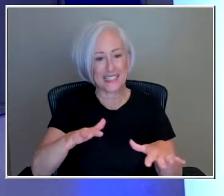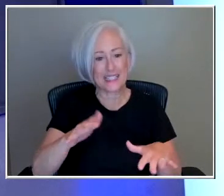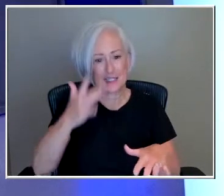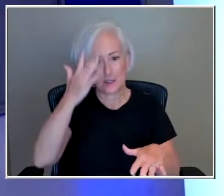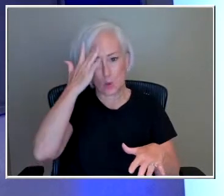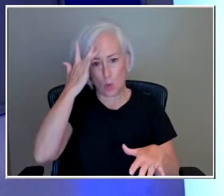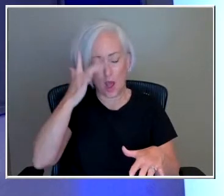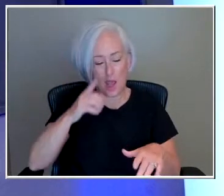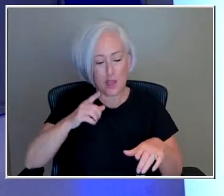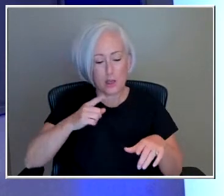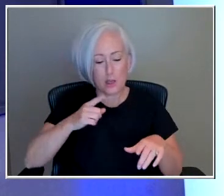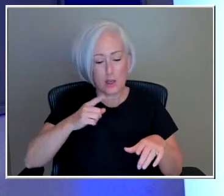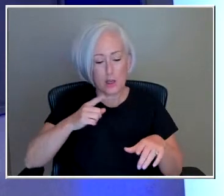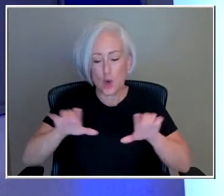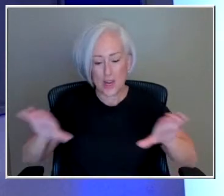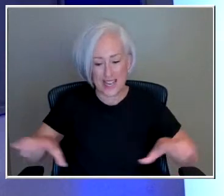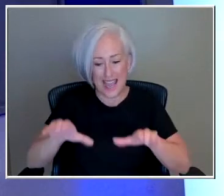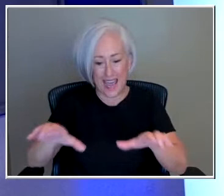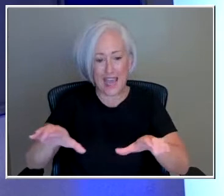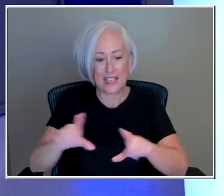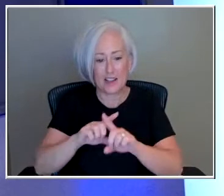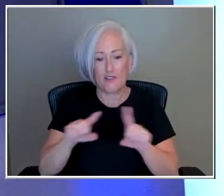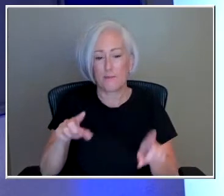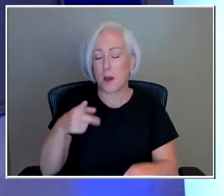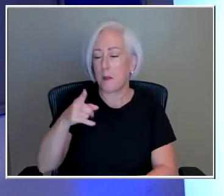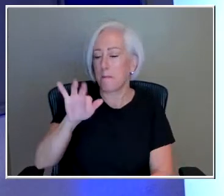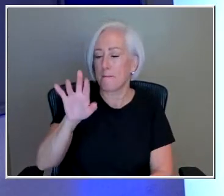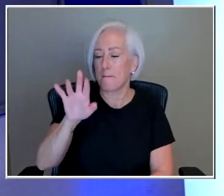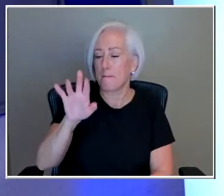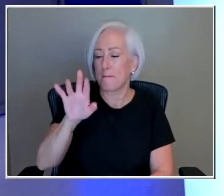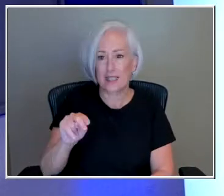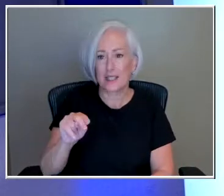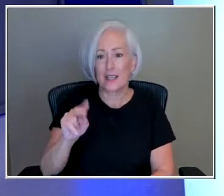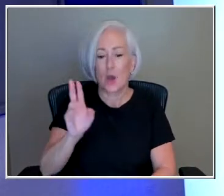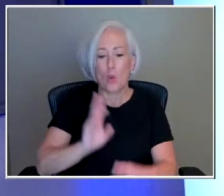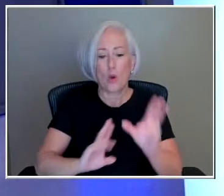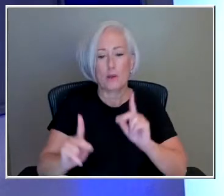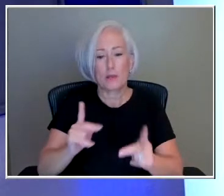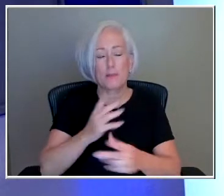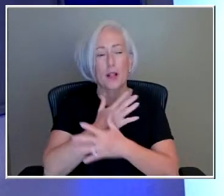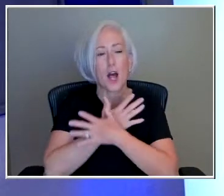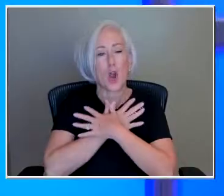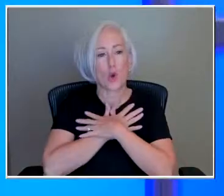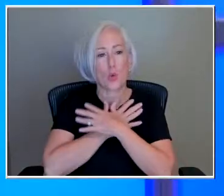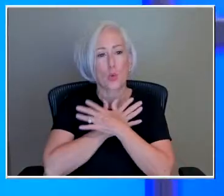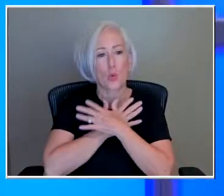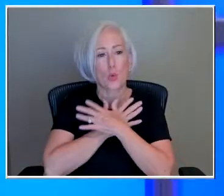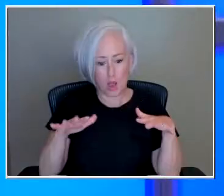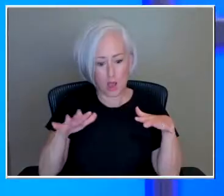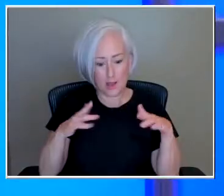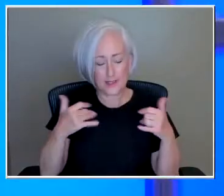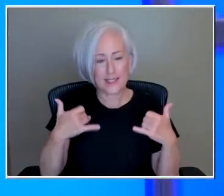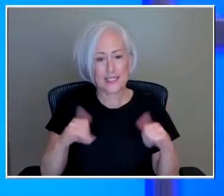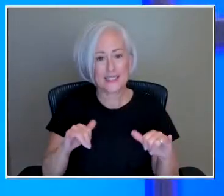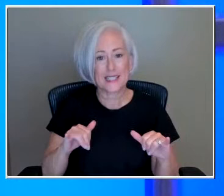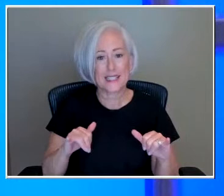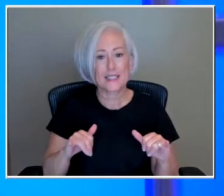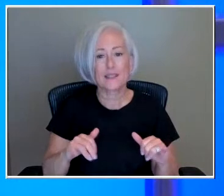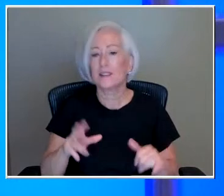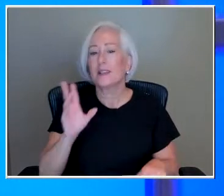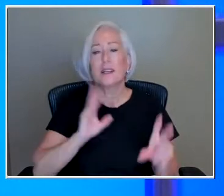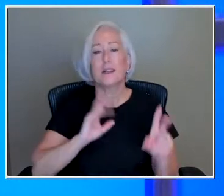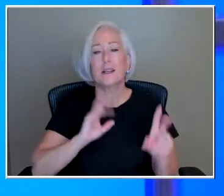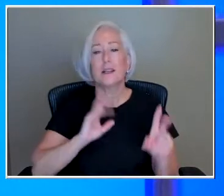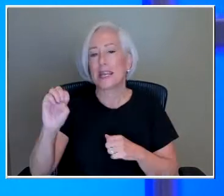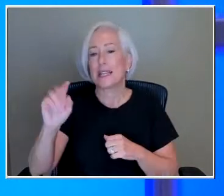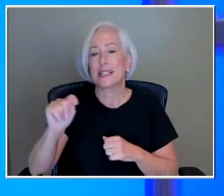but more Parkinson's, when people are at rest. People who have essential tremor typically don't have the tremor when they're sleeping. What